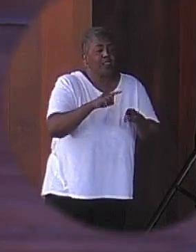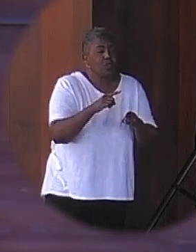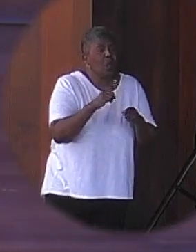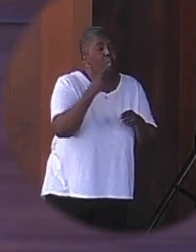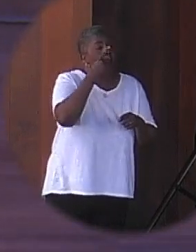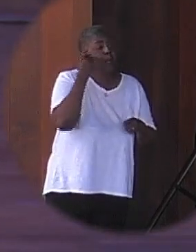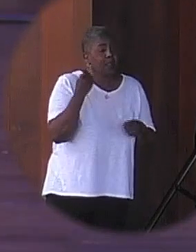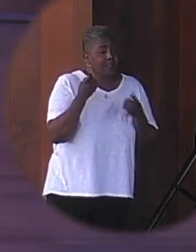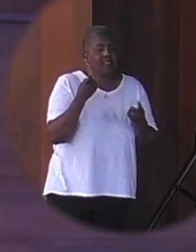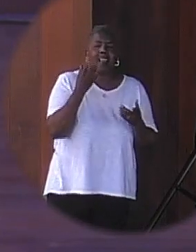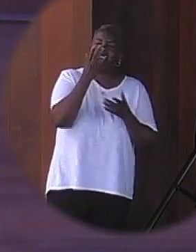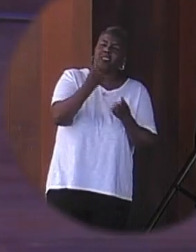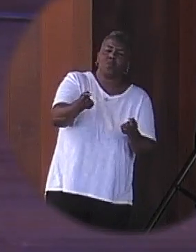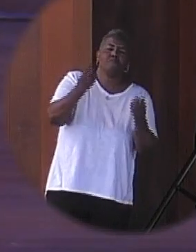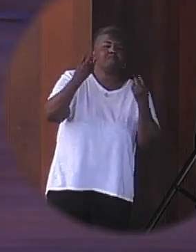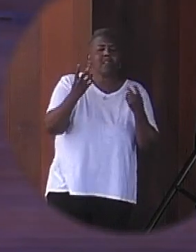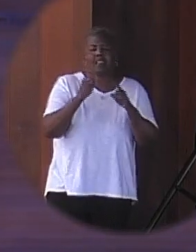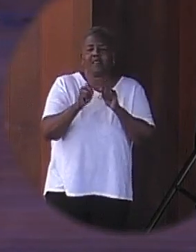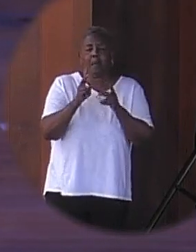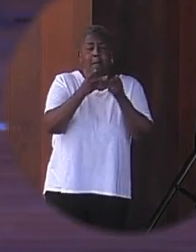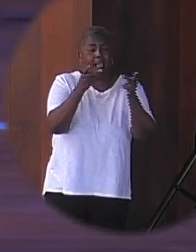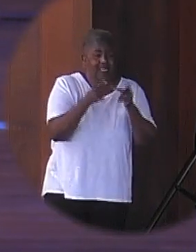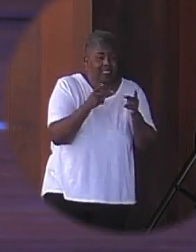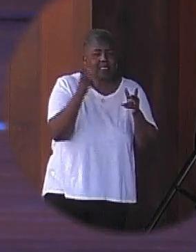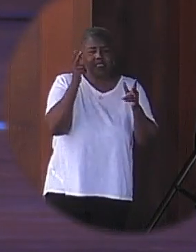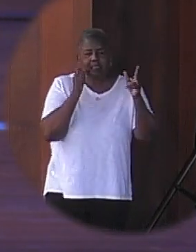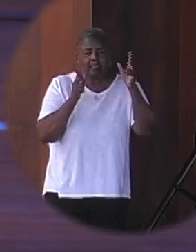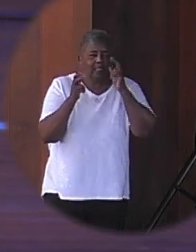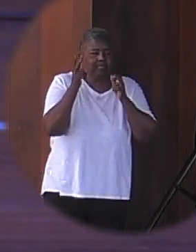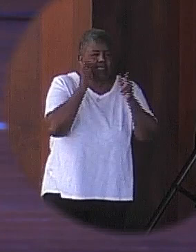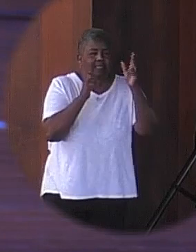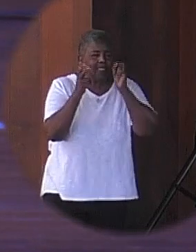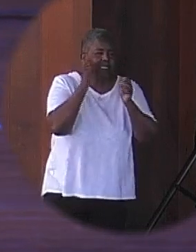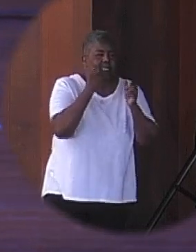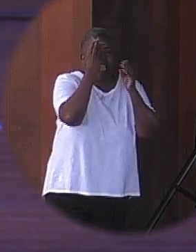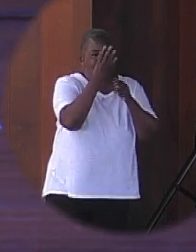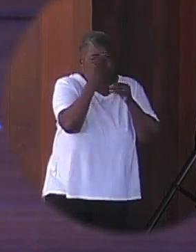one, because there are so many sources of information these days.